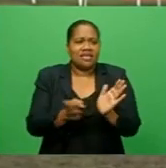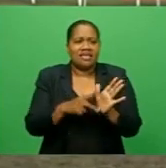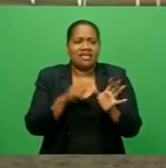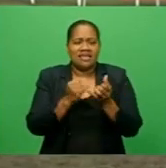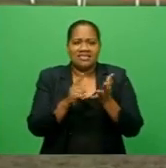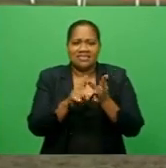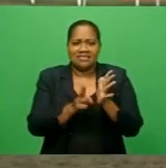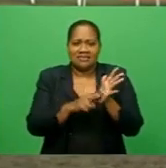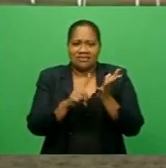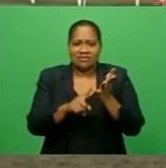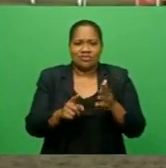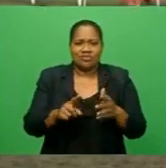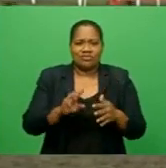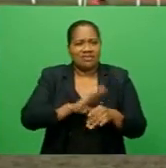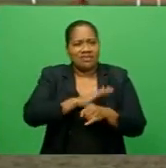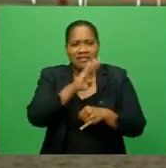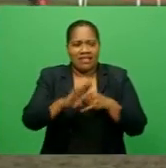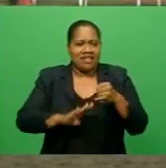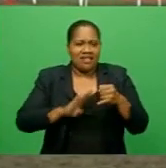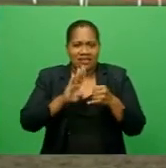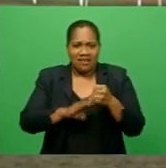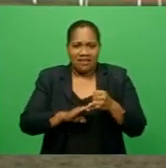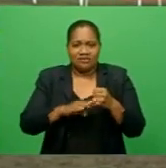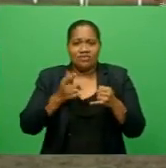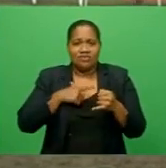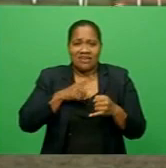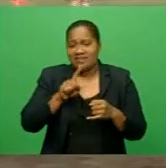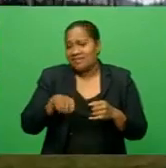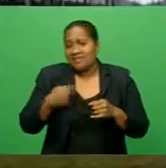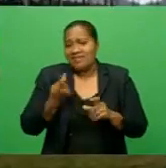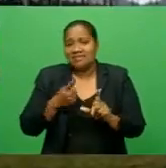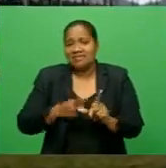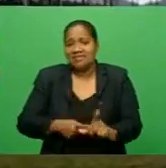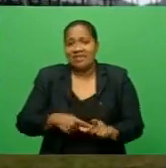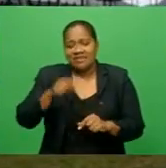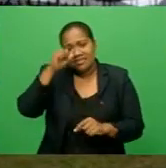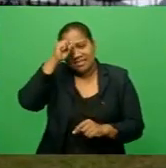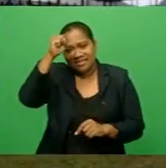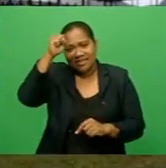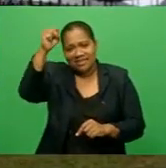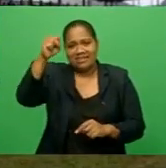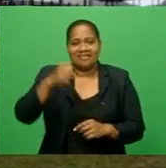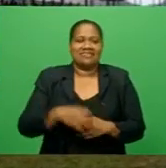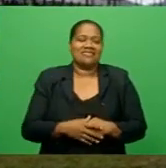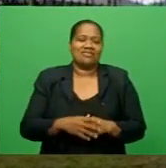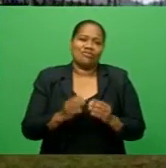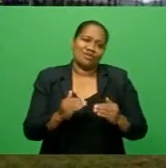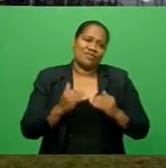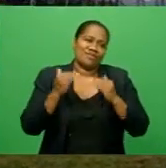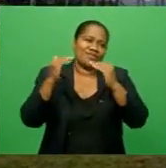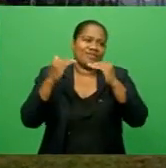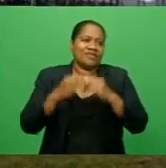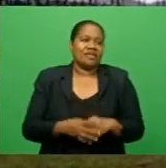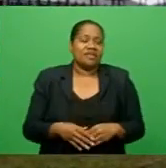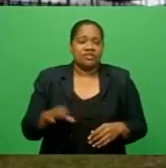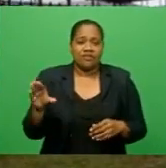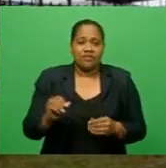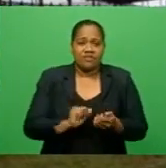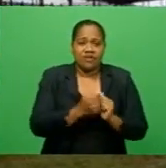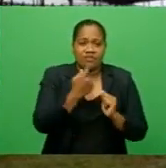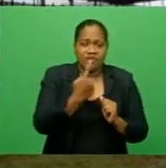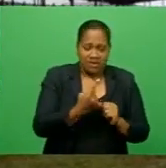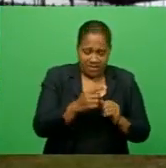season, as they will feature in the Senior League next year. We've grown from game 1 to now, 12